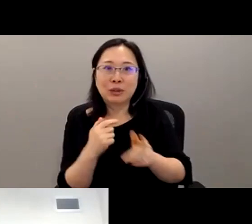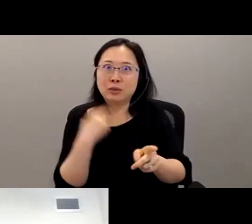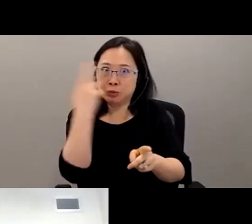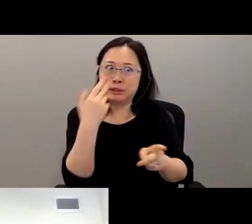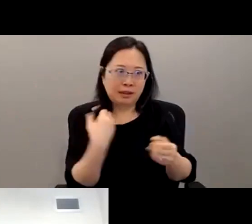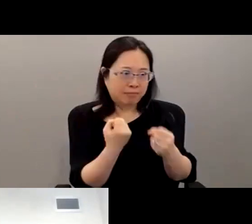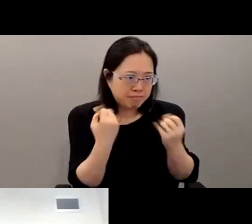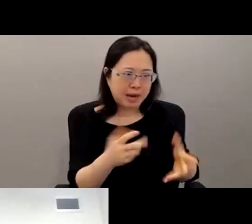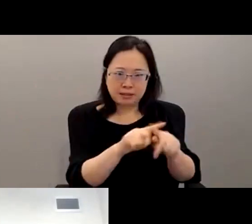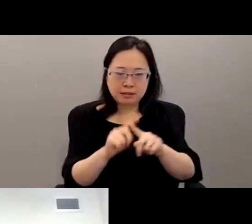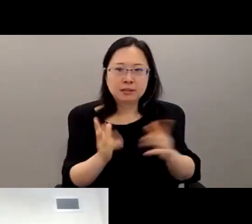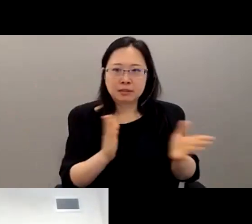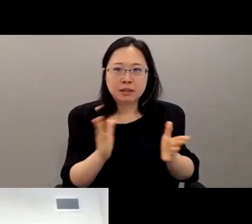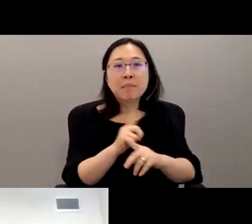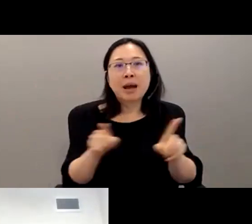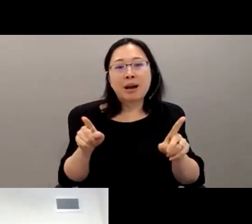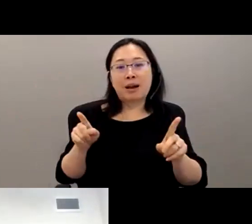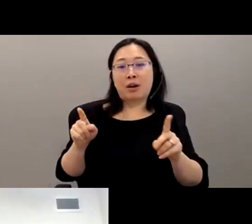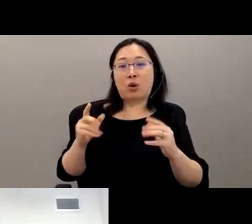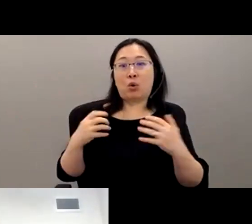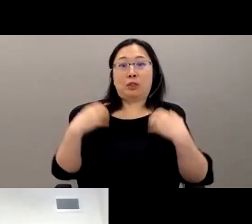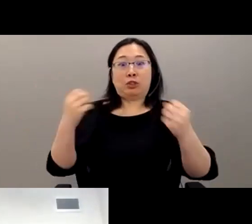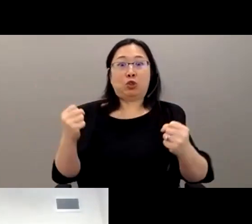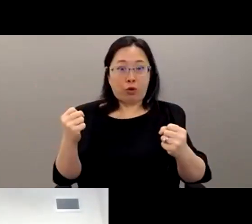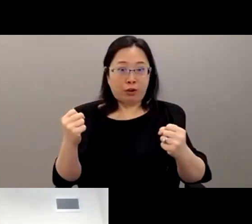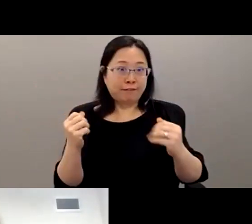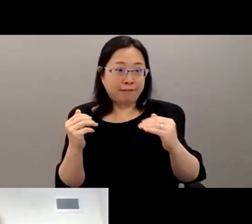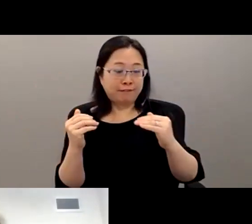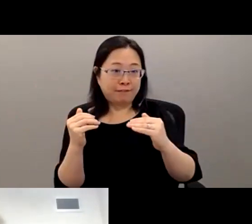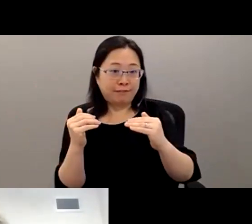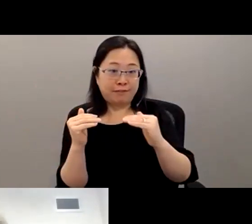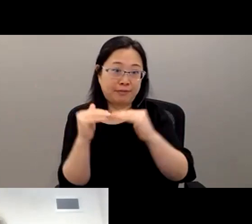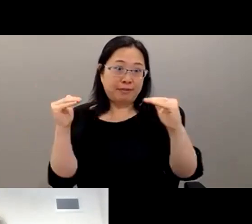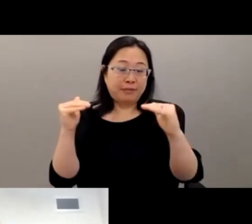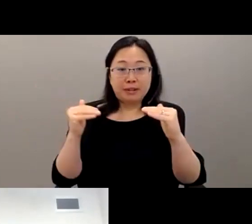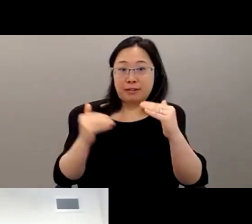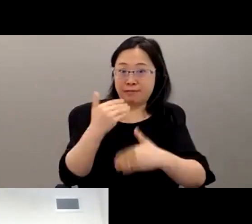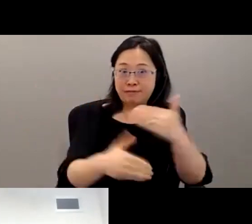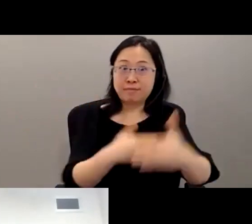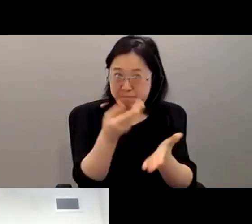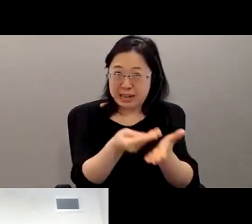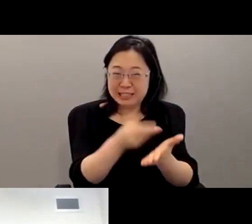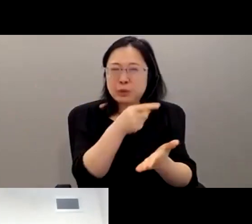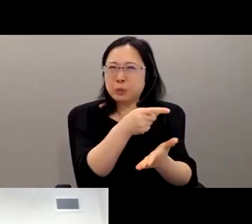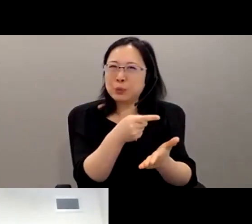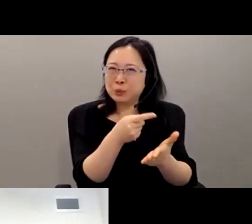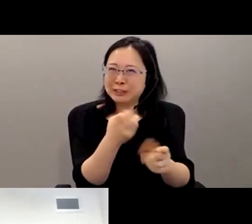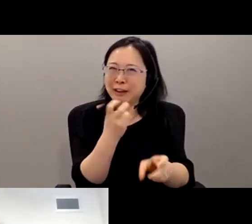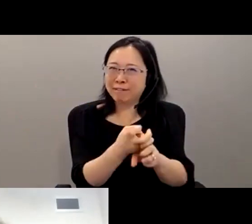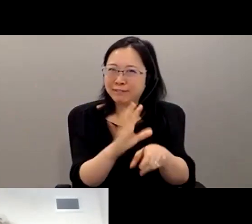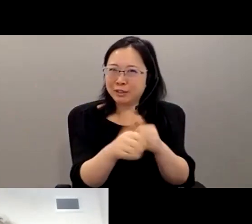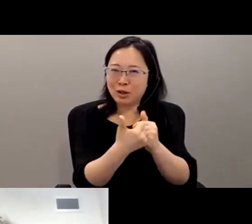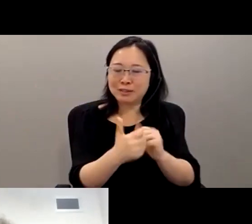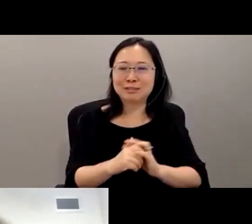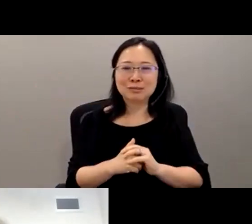because it's very difficult to get restorative funding for restorative justice programming specifically. Excellent, thank you. So you're the